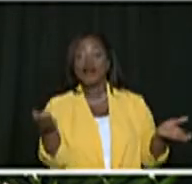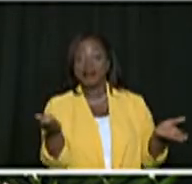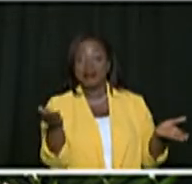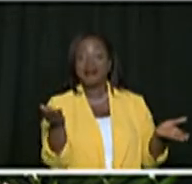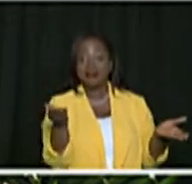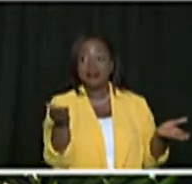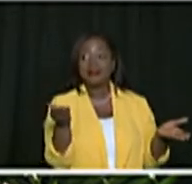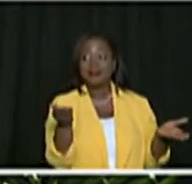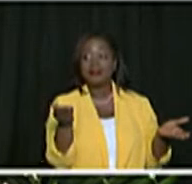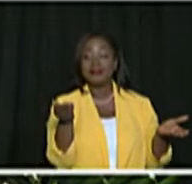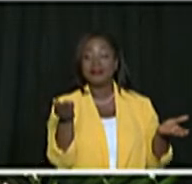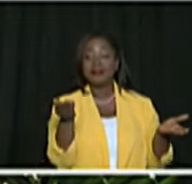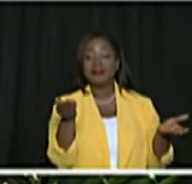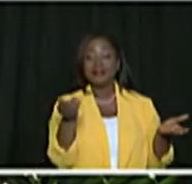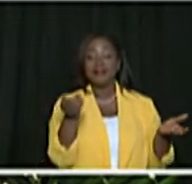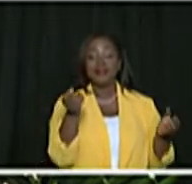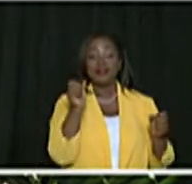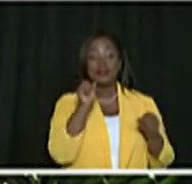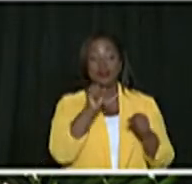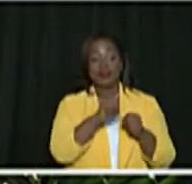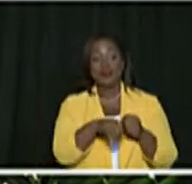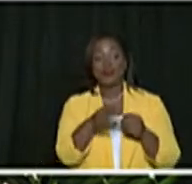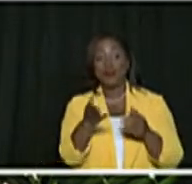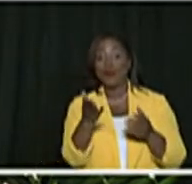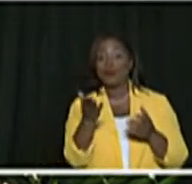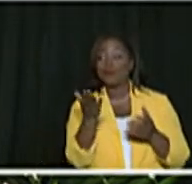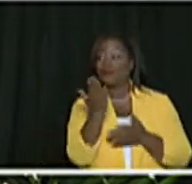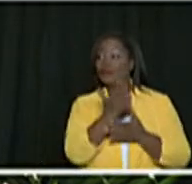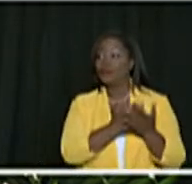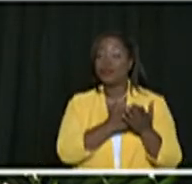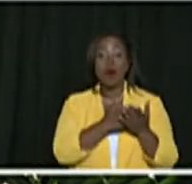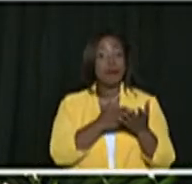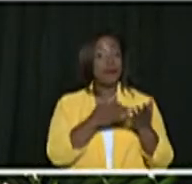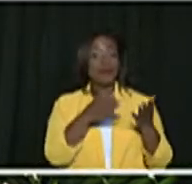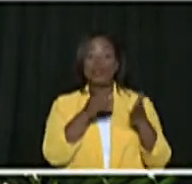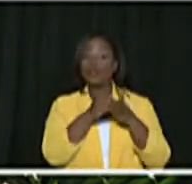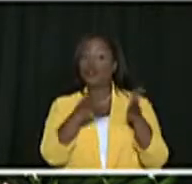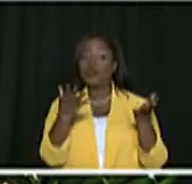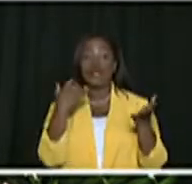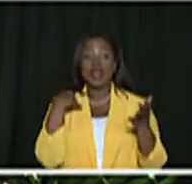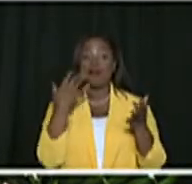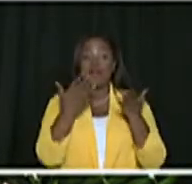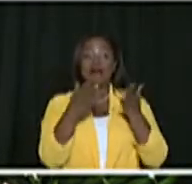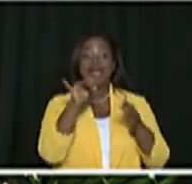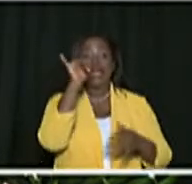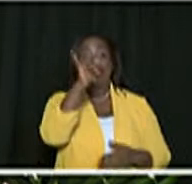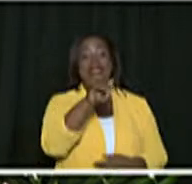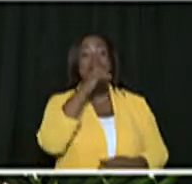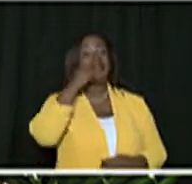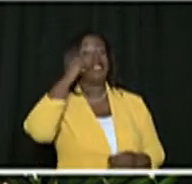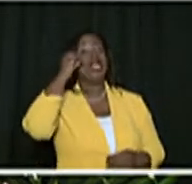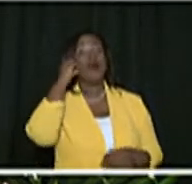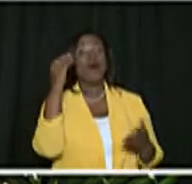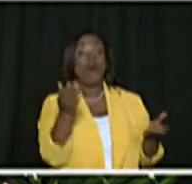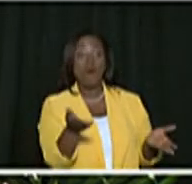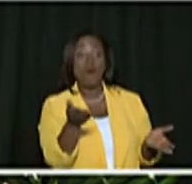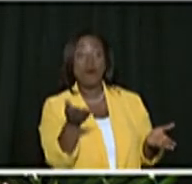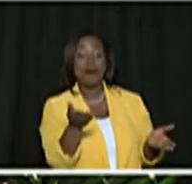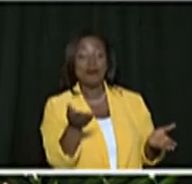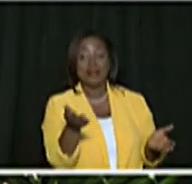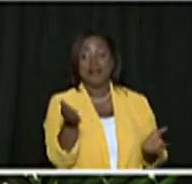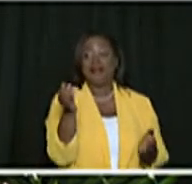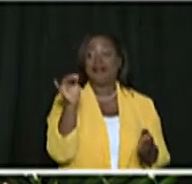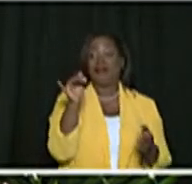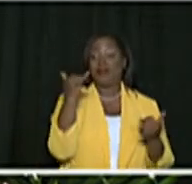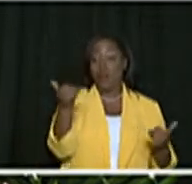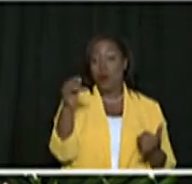could opt to say, well, all right, well, let me continue online. One of the things online in the home, we as a government, as a ministry, and